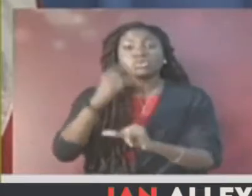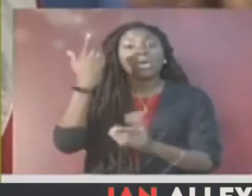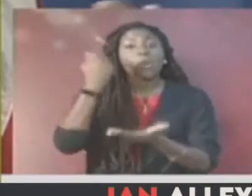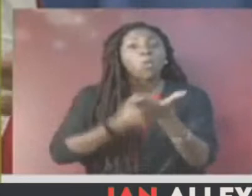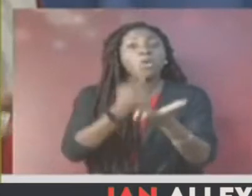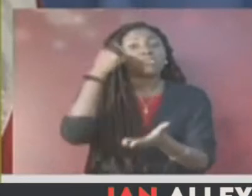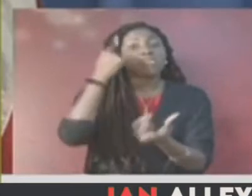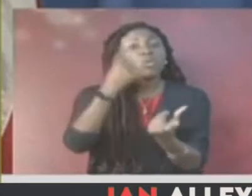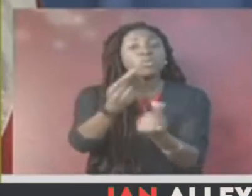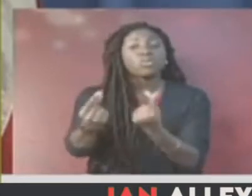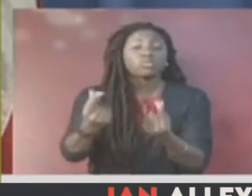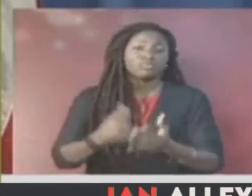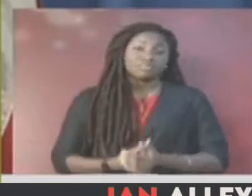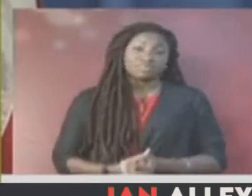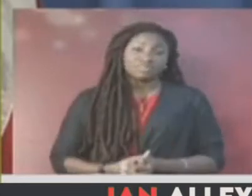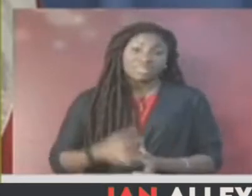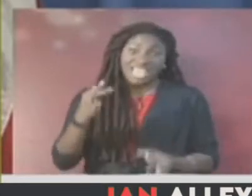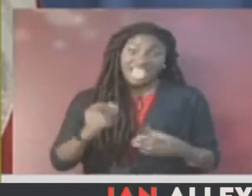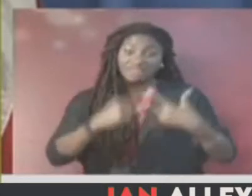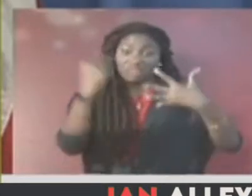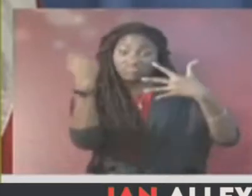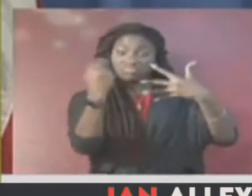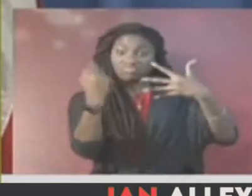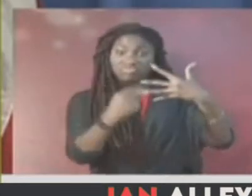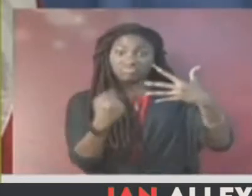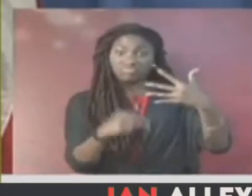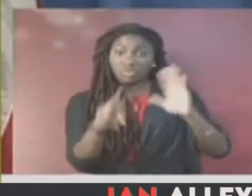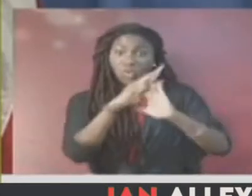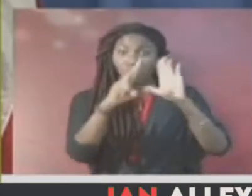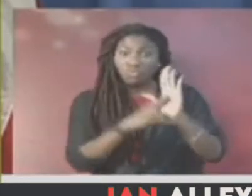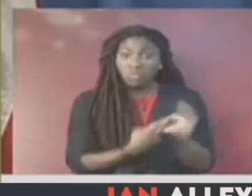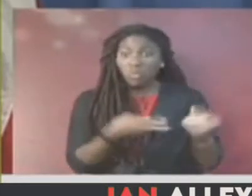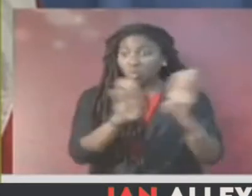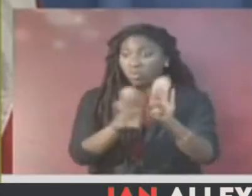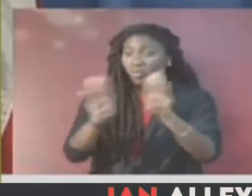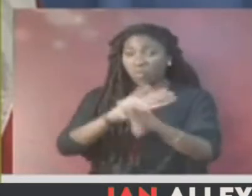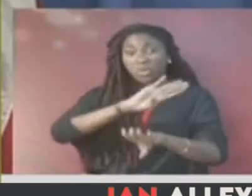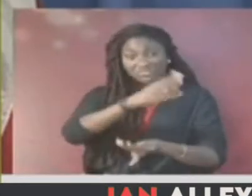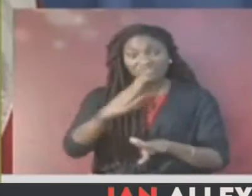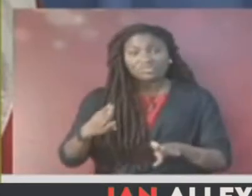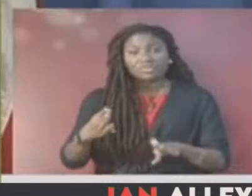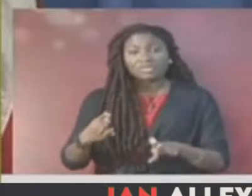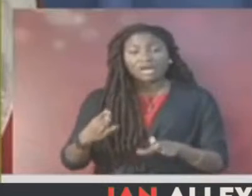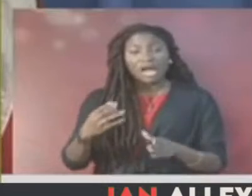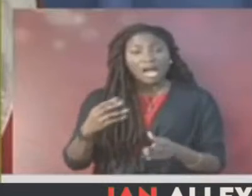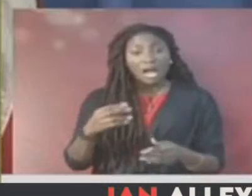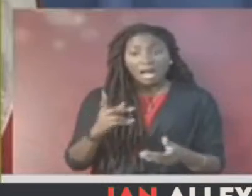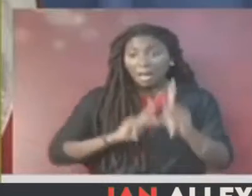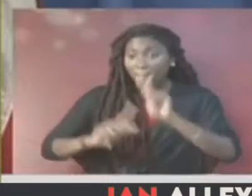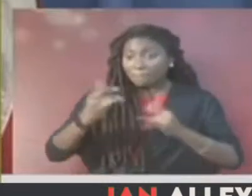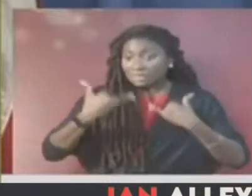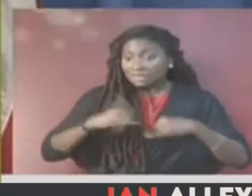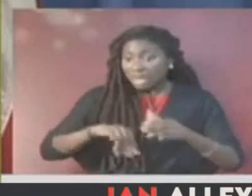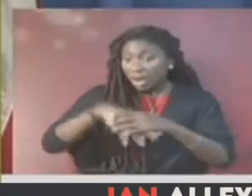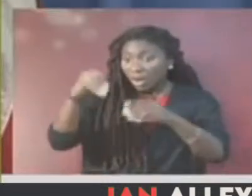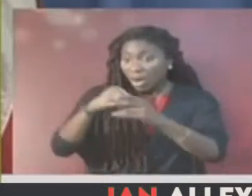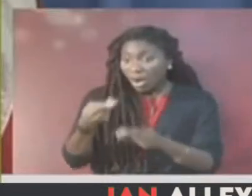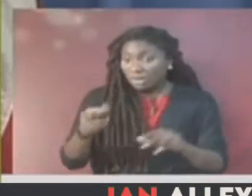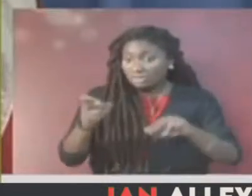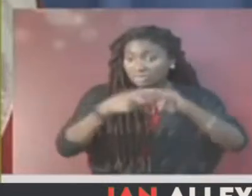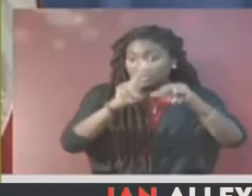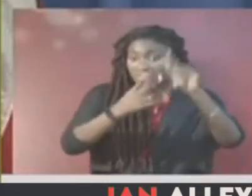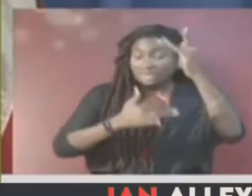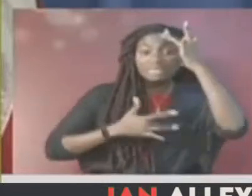If after all of this, it doesn't work, what is the next action we take? Because one option that is not